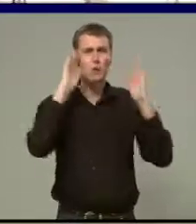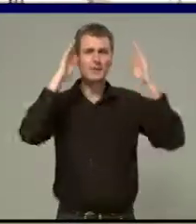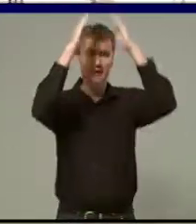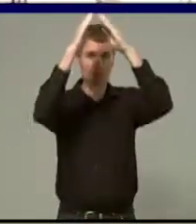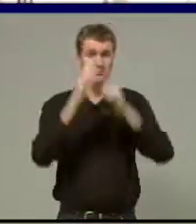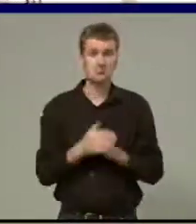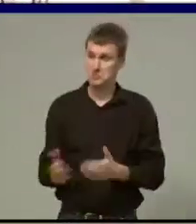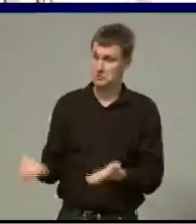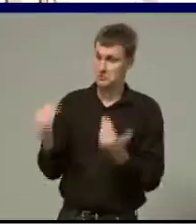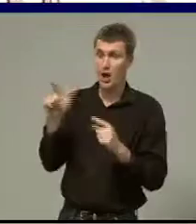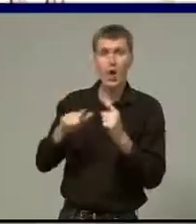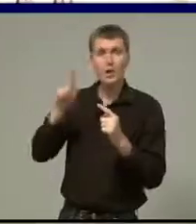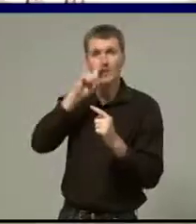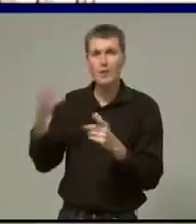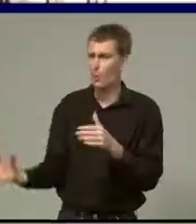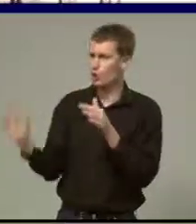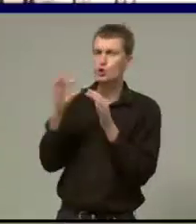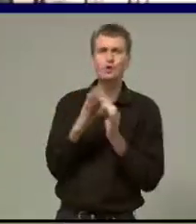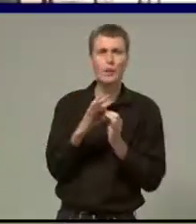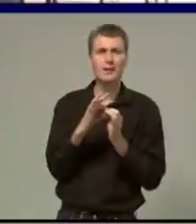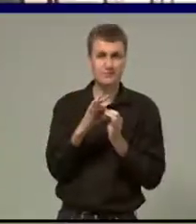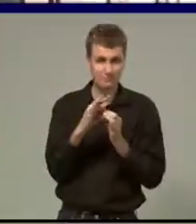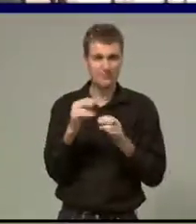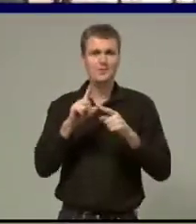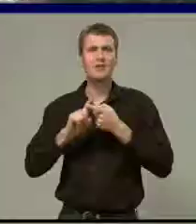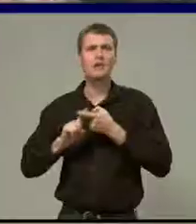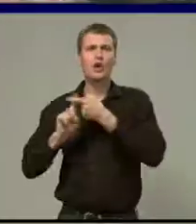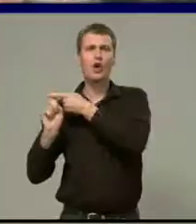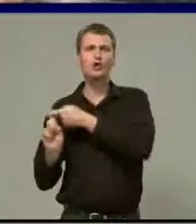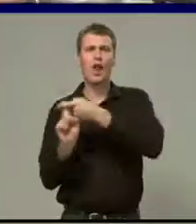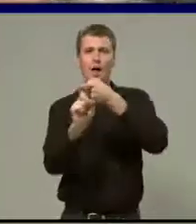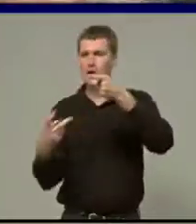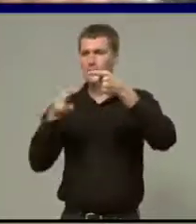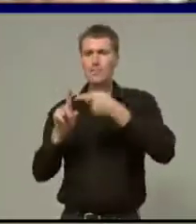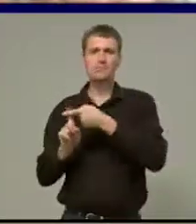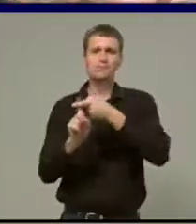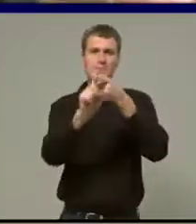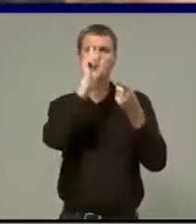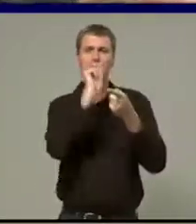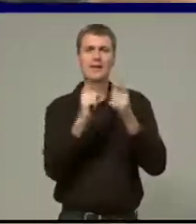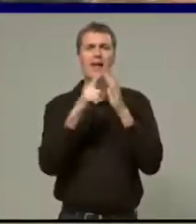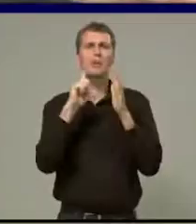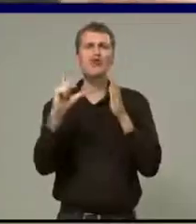locals to join the celebrations with rides on the Christchurch gondola. Emma Cropper, CTV News.